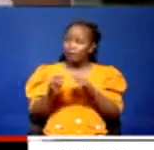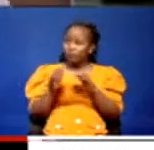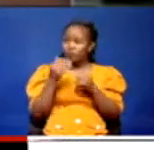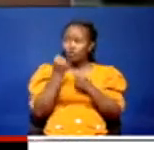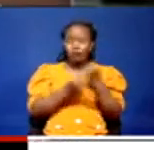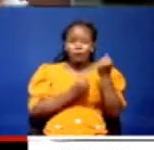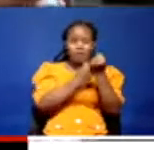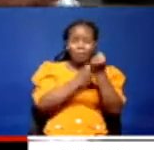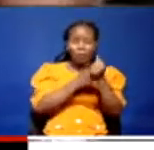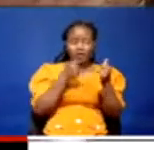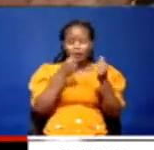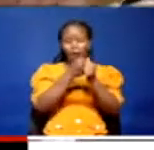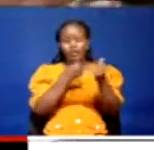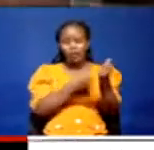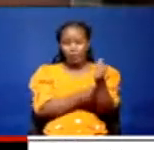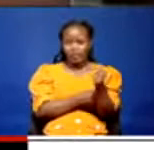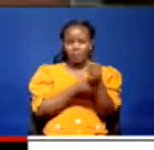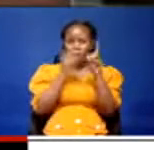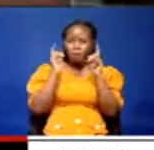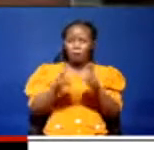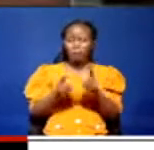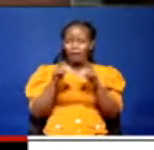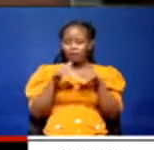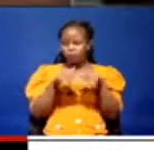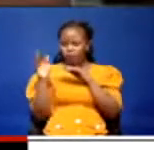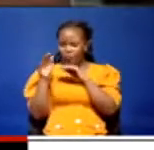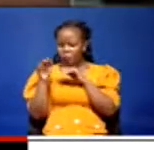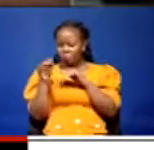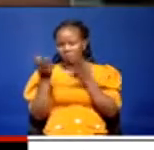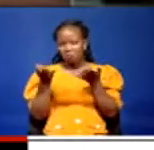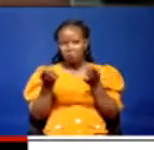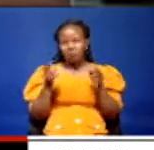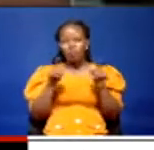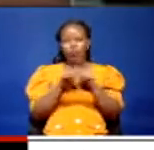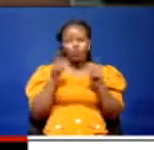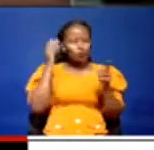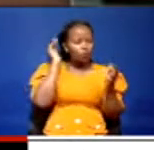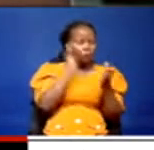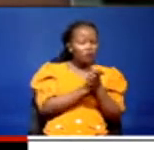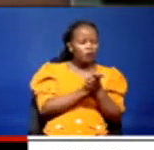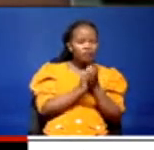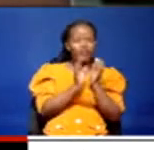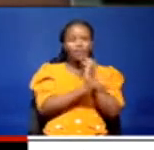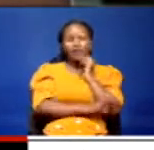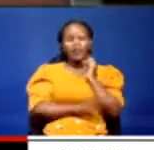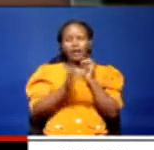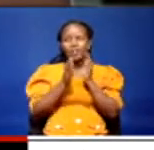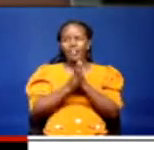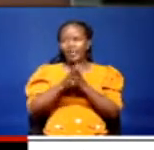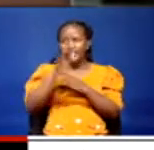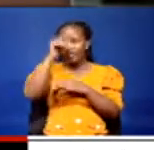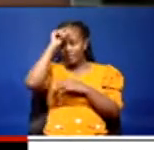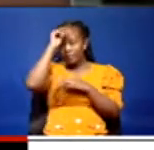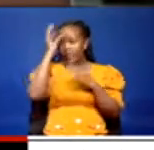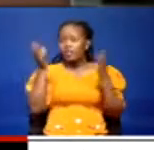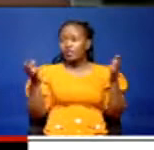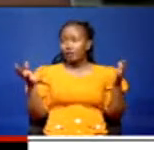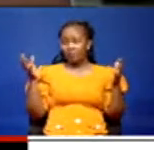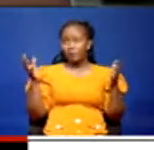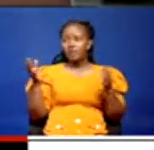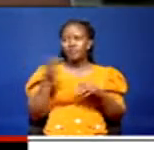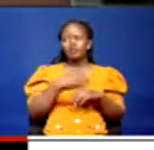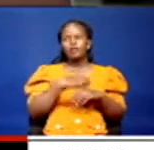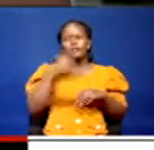donors, I must walk this path. To believe in the country and the government, and that is where Maendeleo my time is,